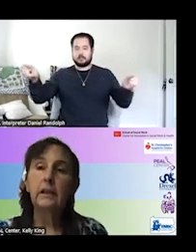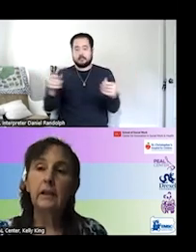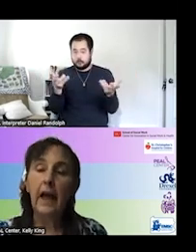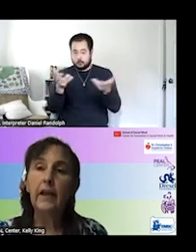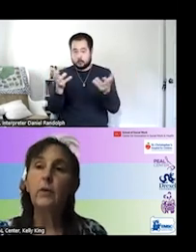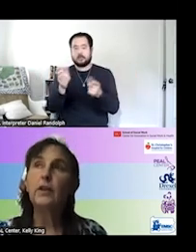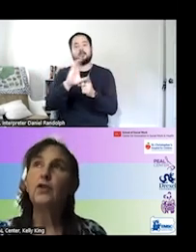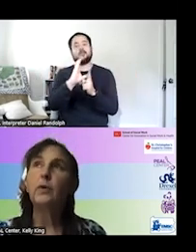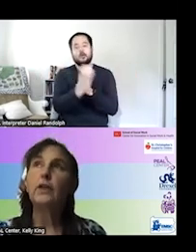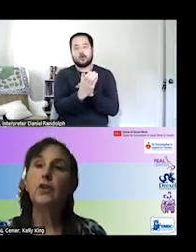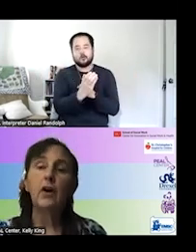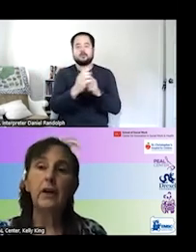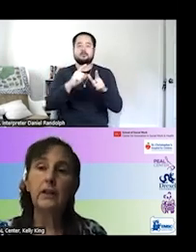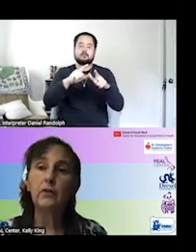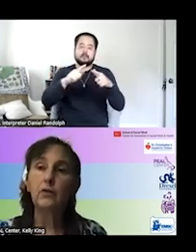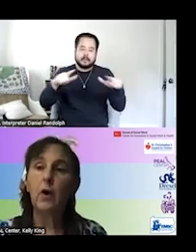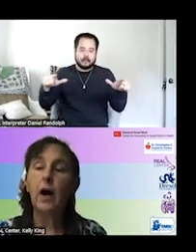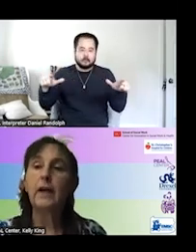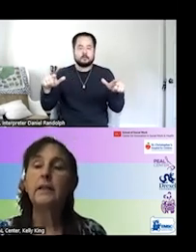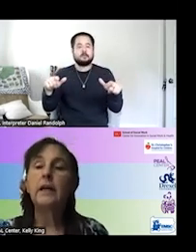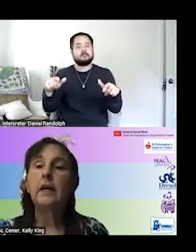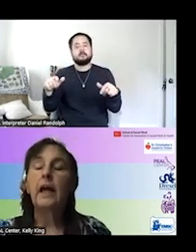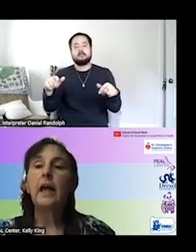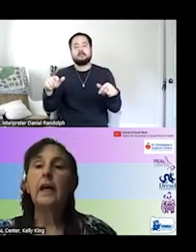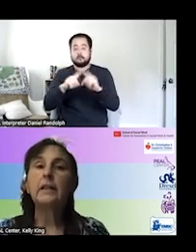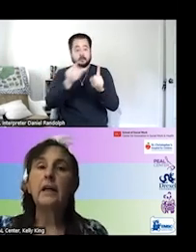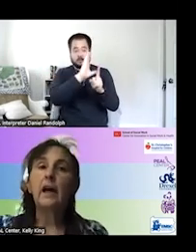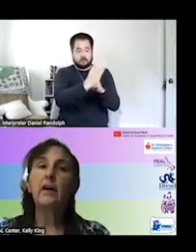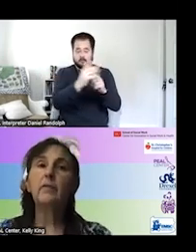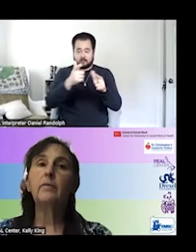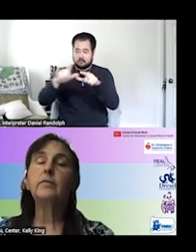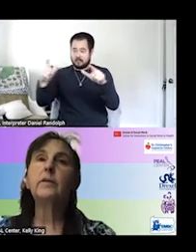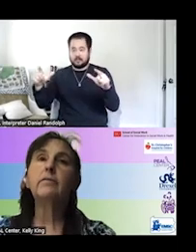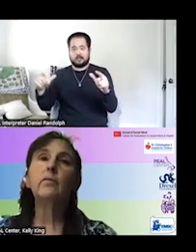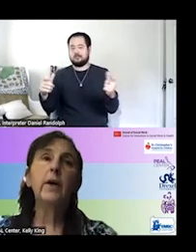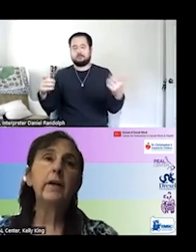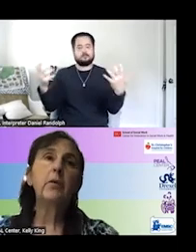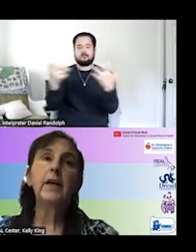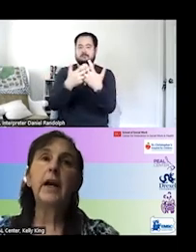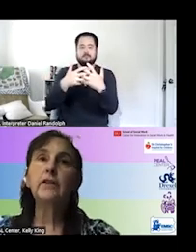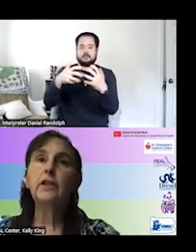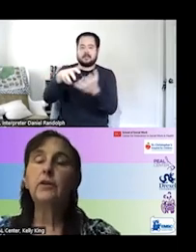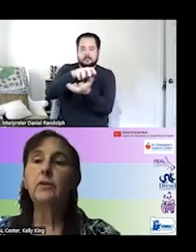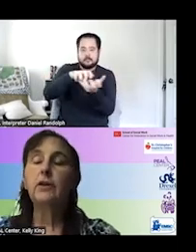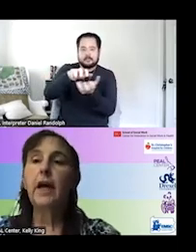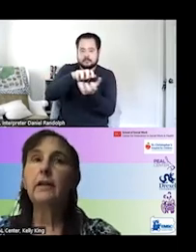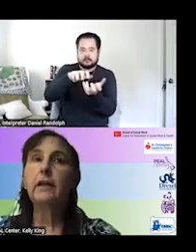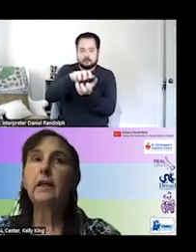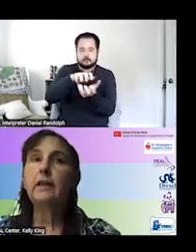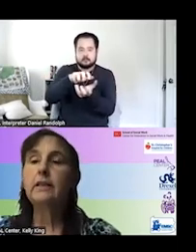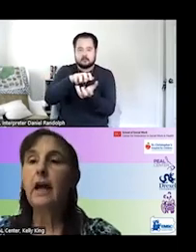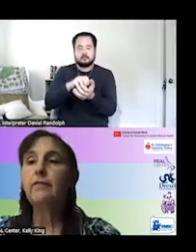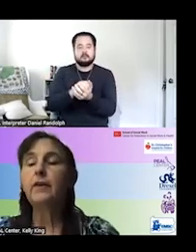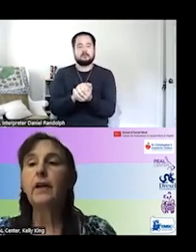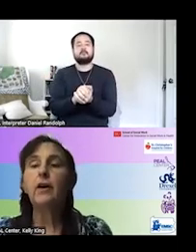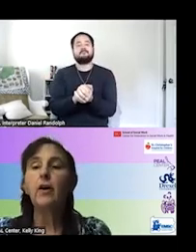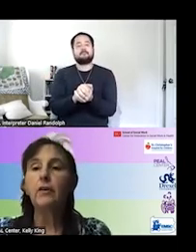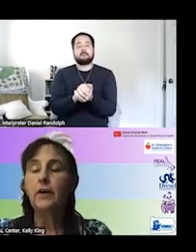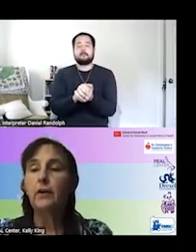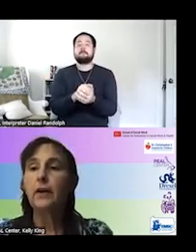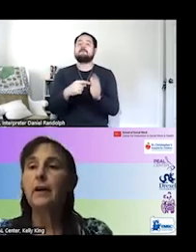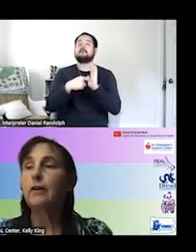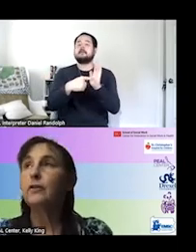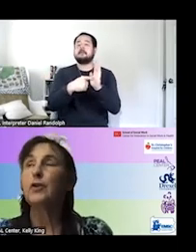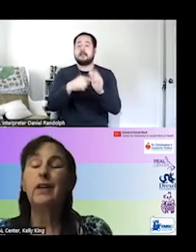and language, which are intertwined. And I want to point out to you that the deaf and hard